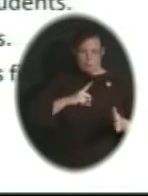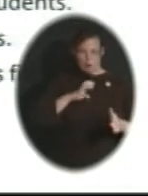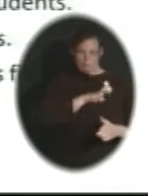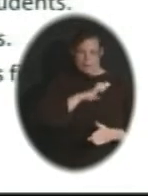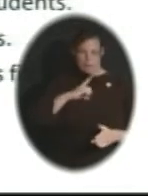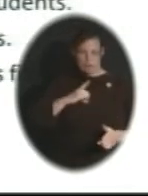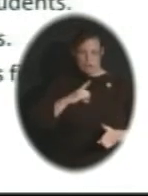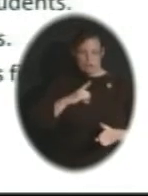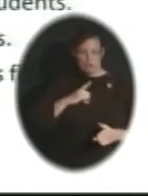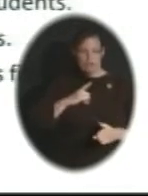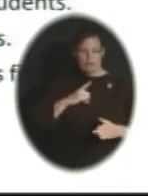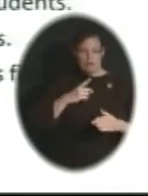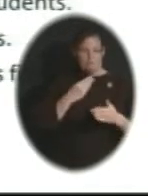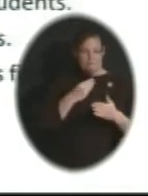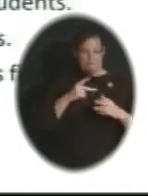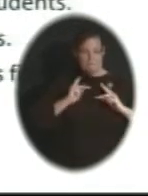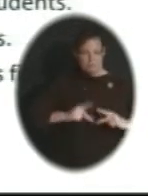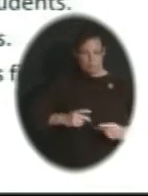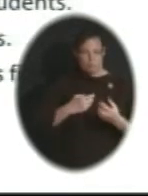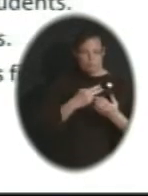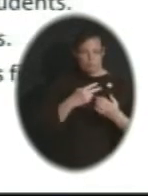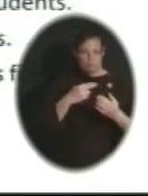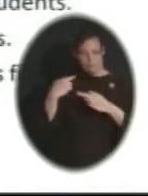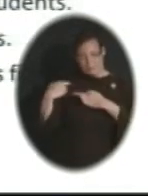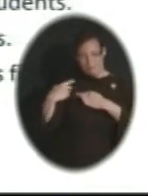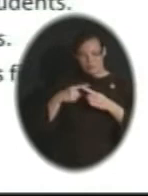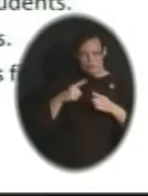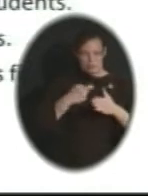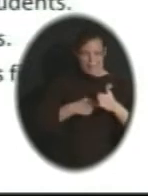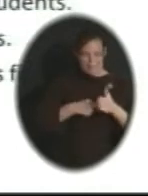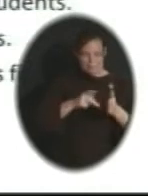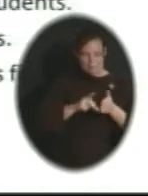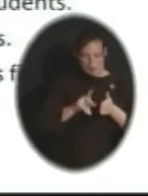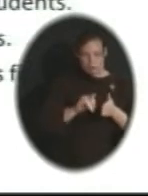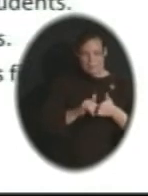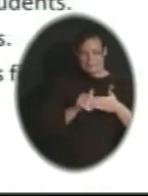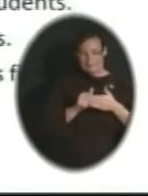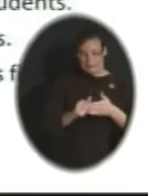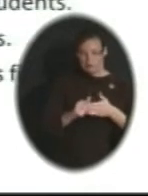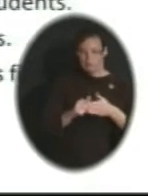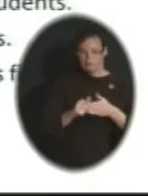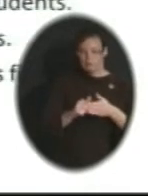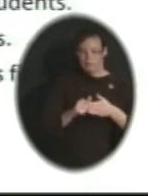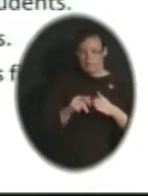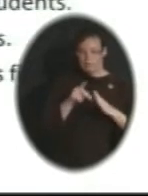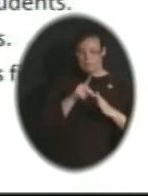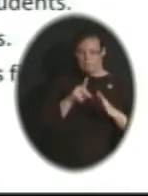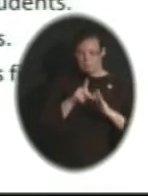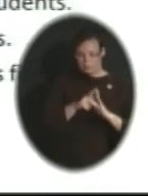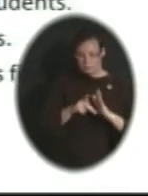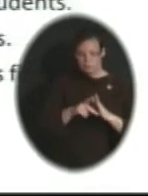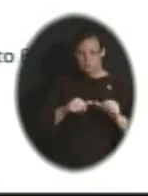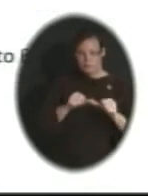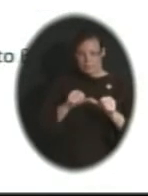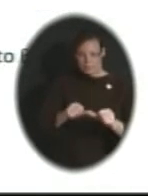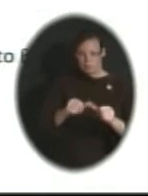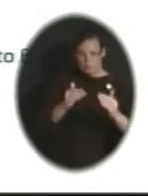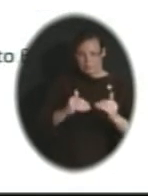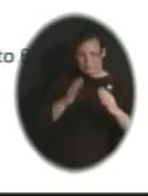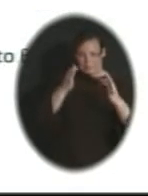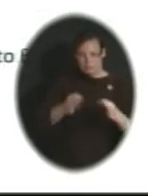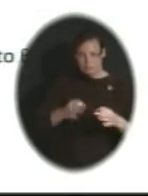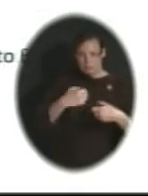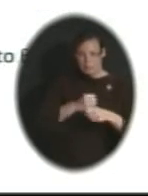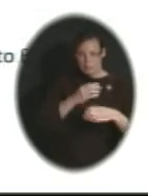fiscal responsibility to taxpayers. So that will continue to be the guiding principles as we move forward in this decision-making